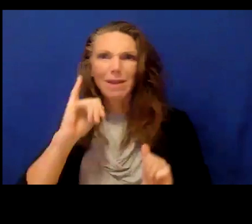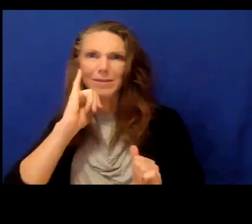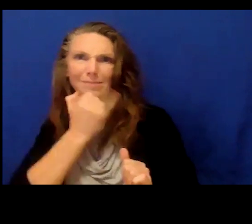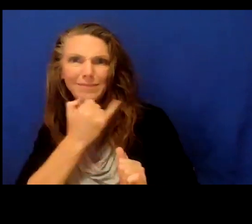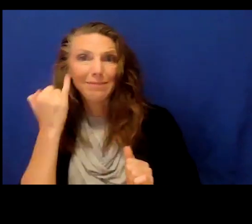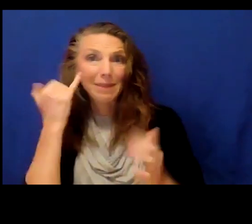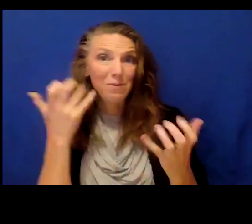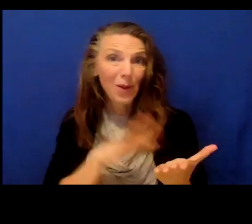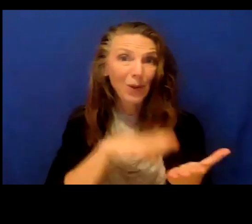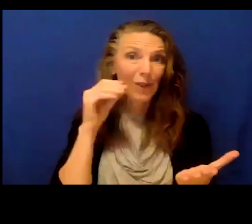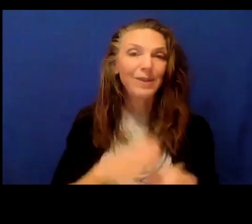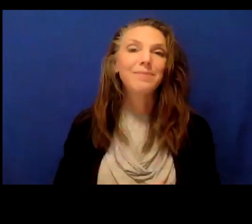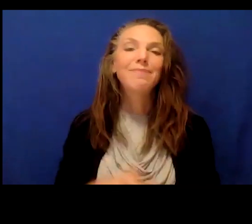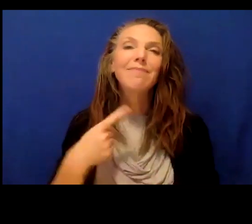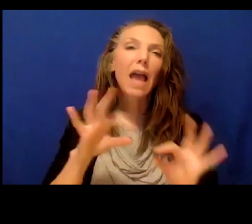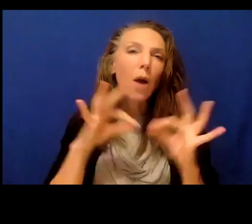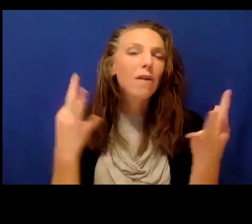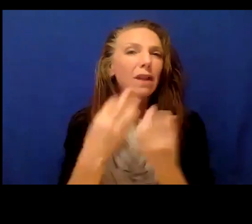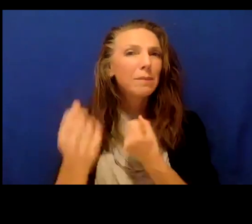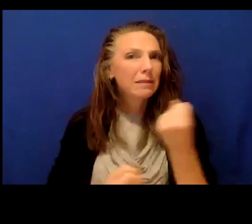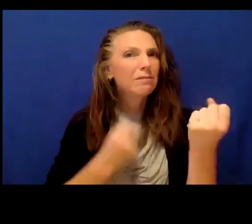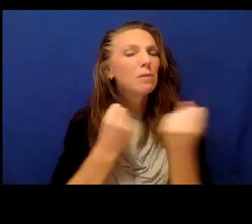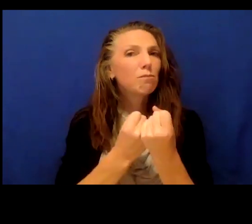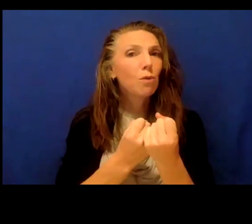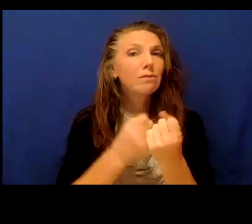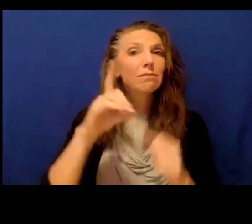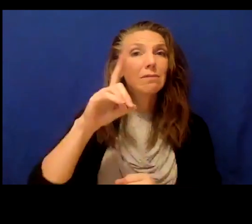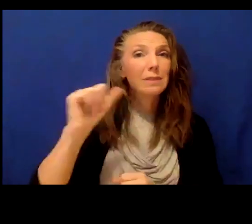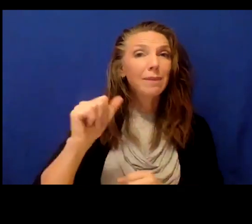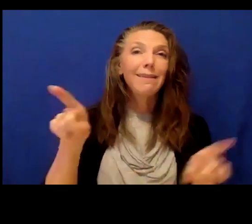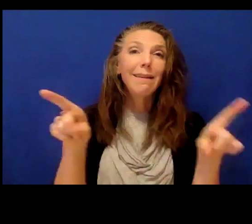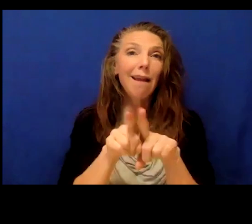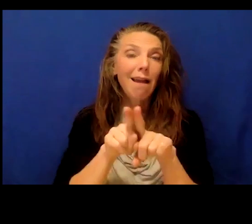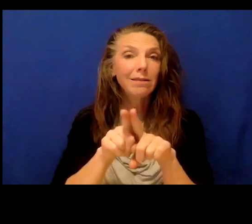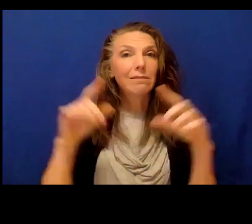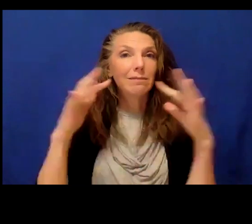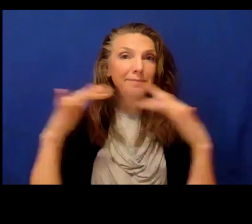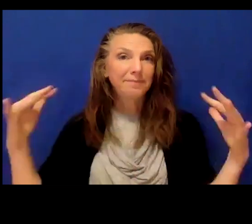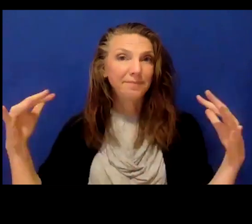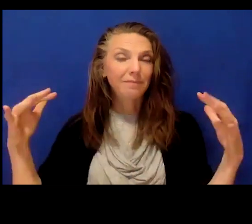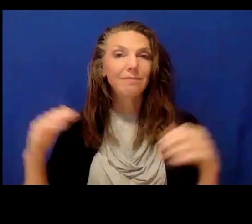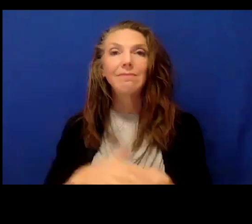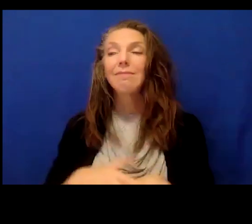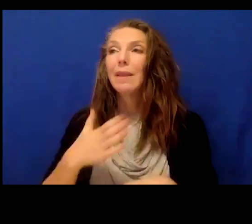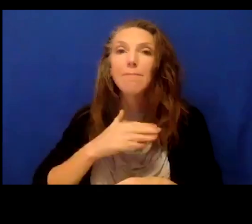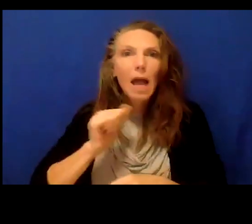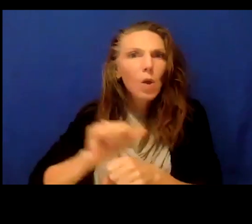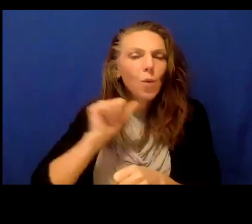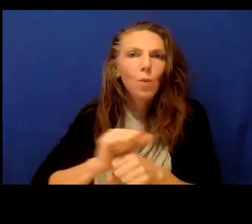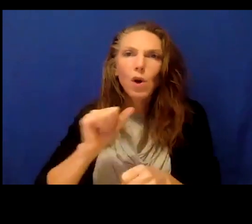family, I do want to let you know, celebrates disability as diversity. My work is my love letter to June and to